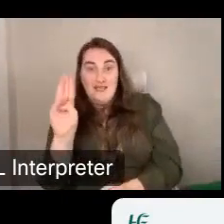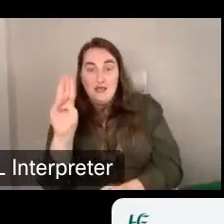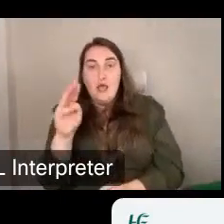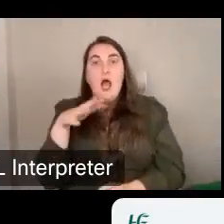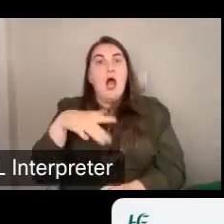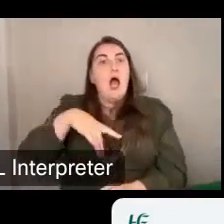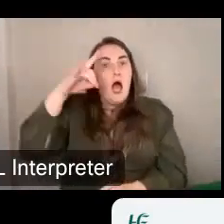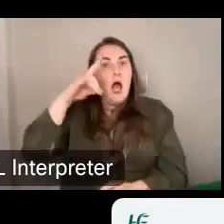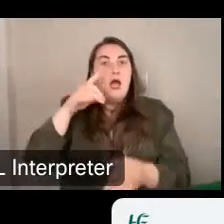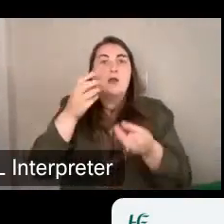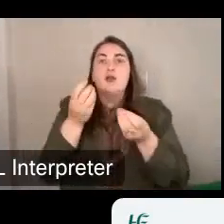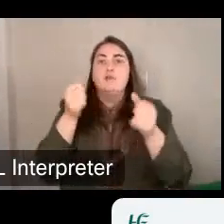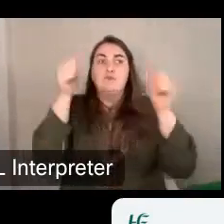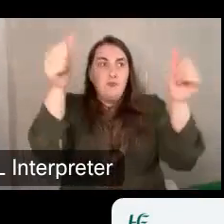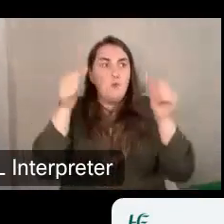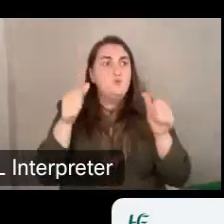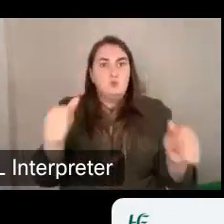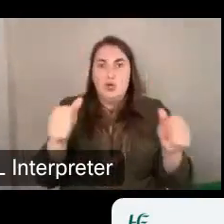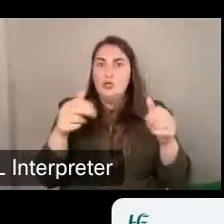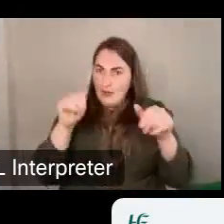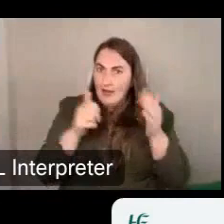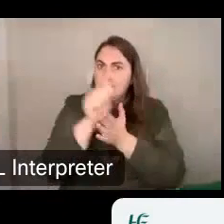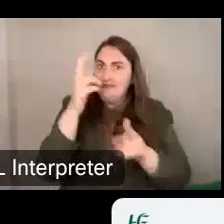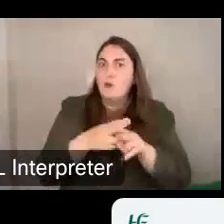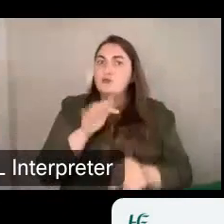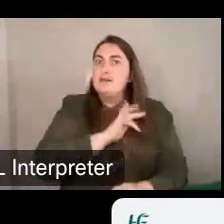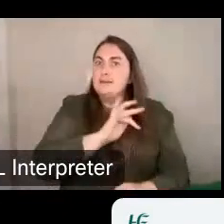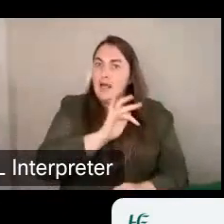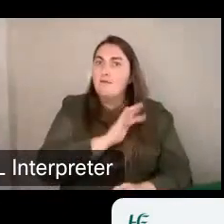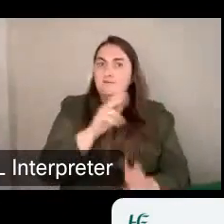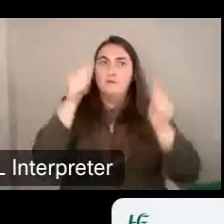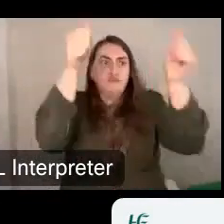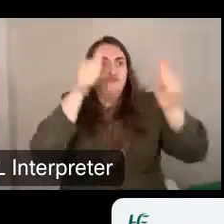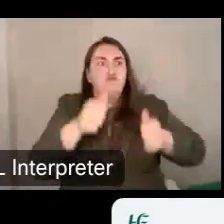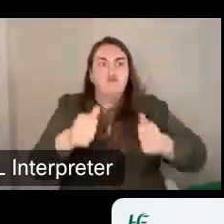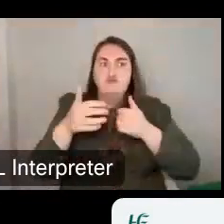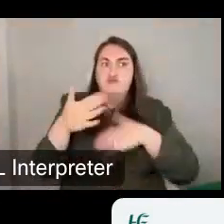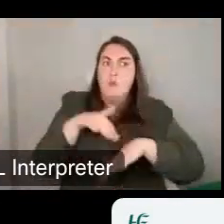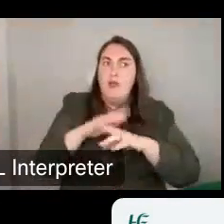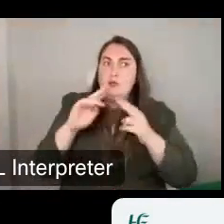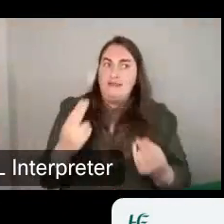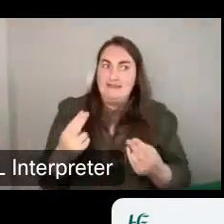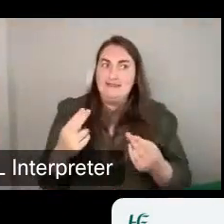resolution printable posters for the EAP service that you can put up wherever you are.